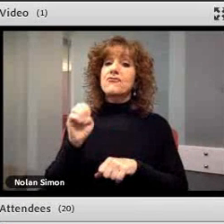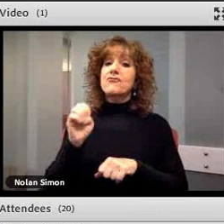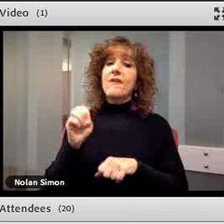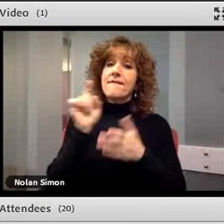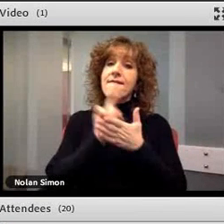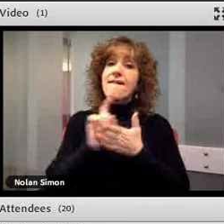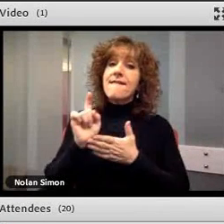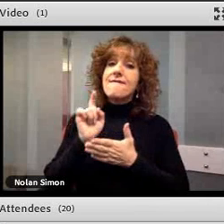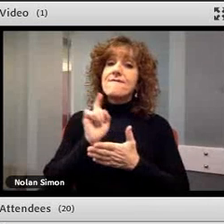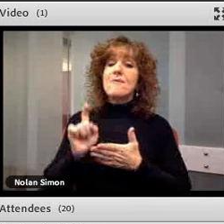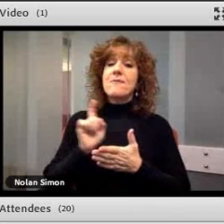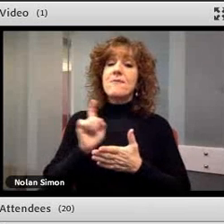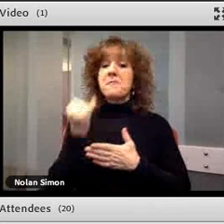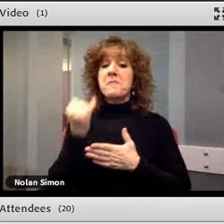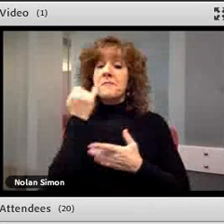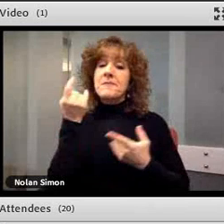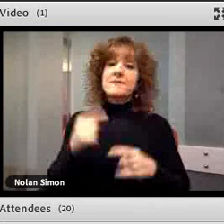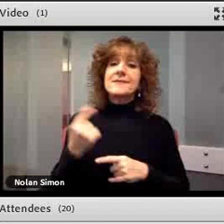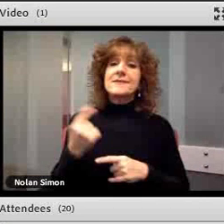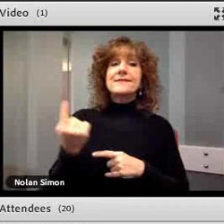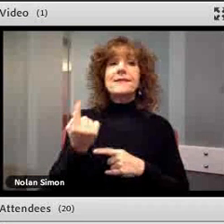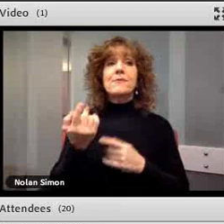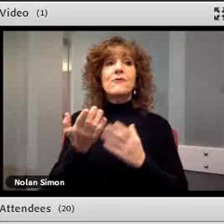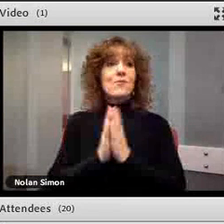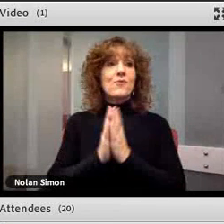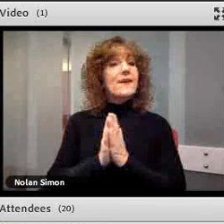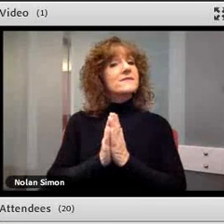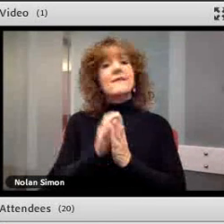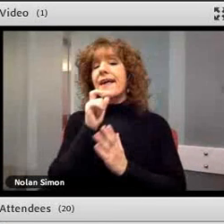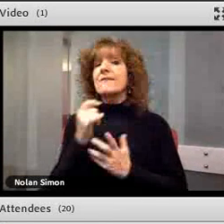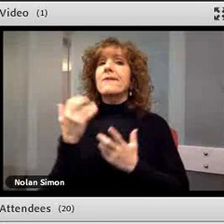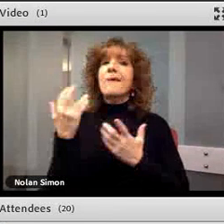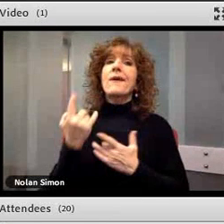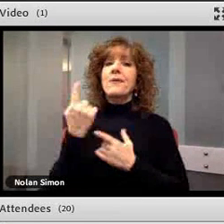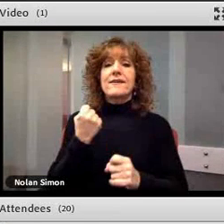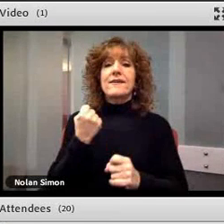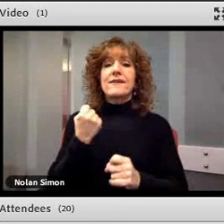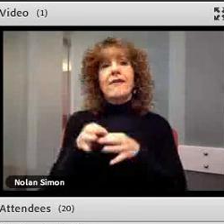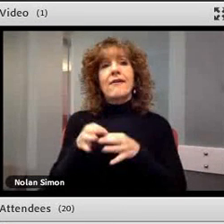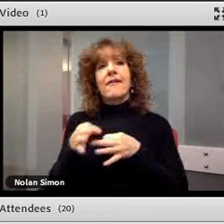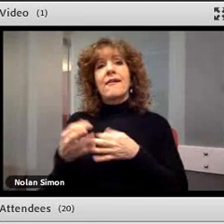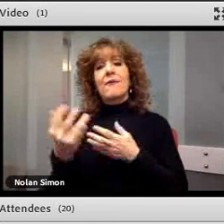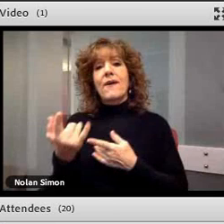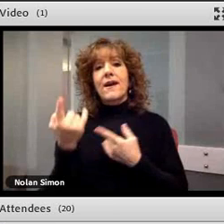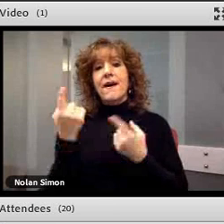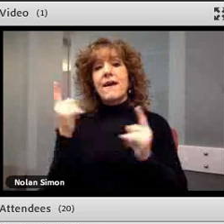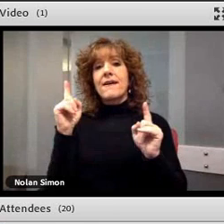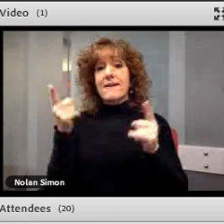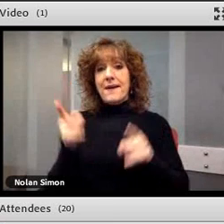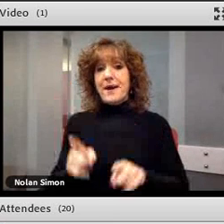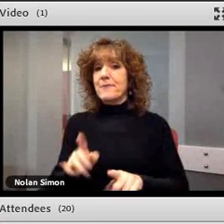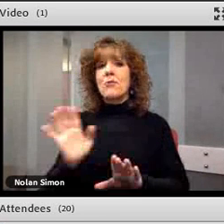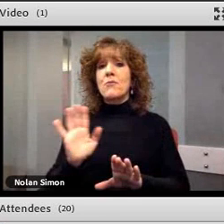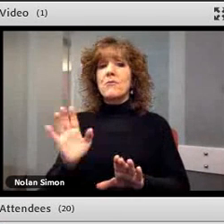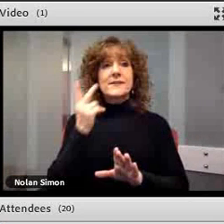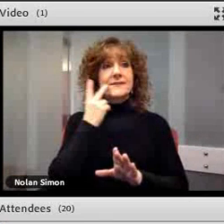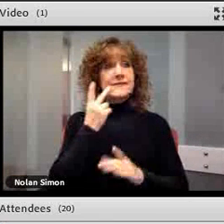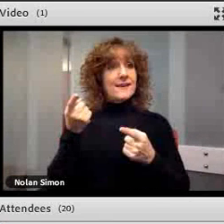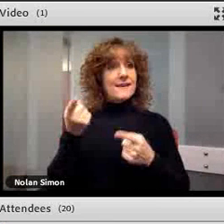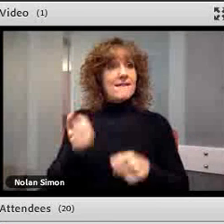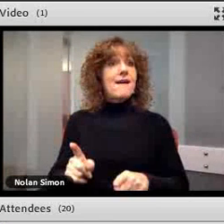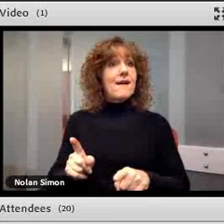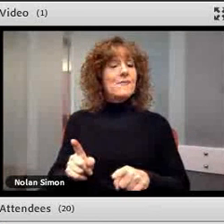somebody has a request, they don't have to wait a year to see it happen. They can actually see it done within a